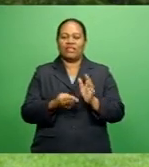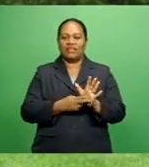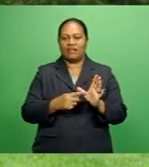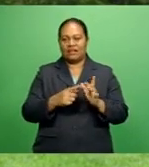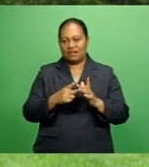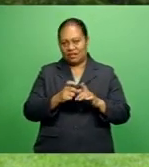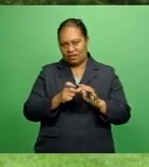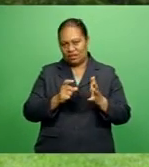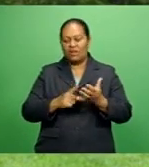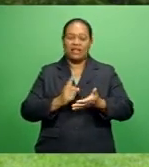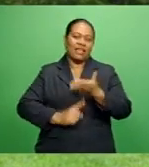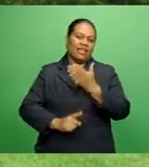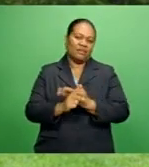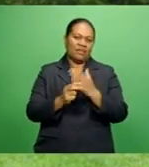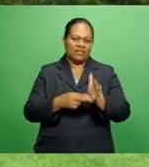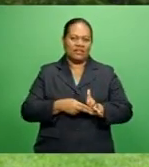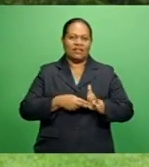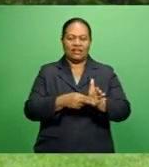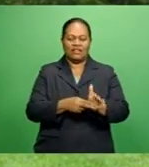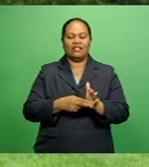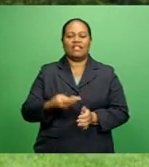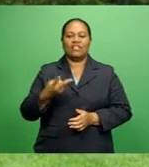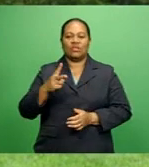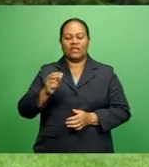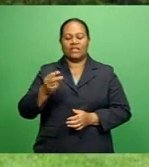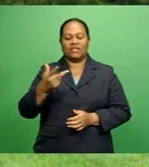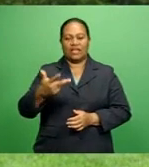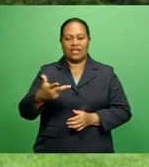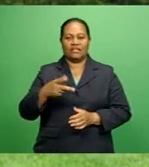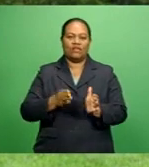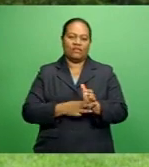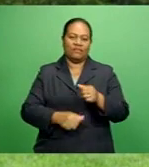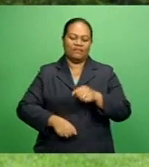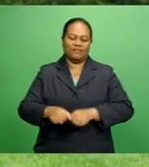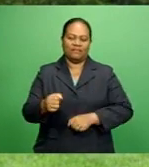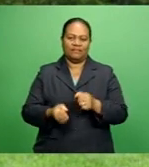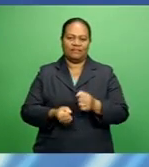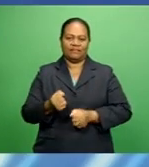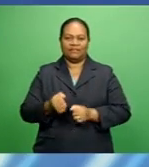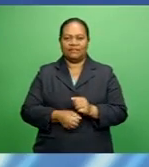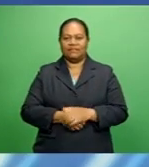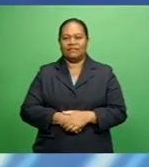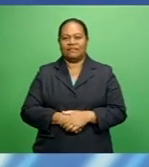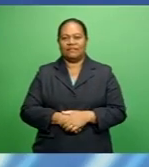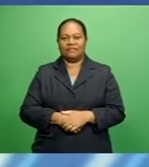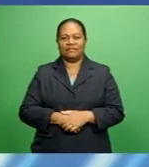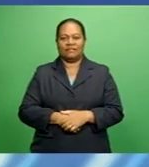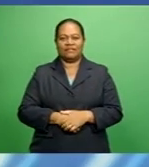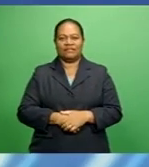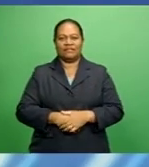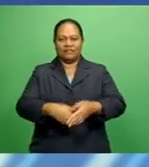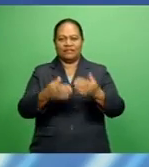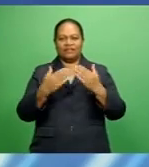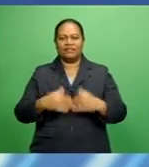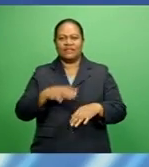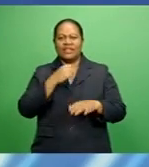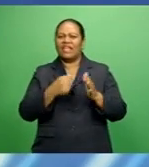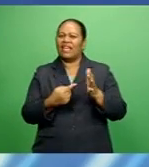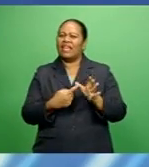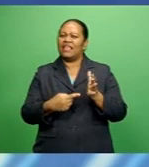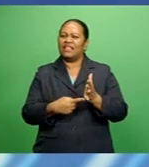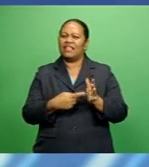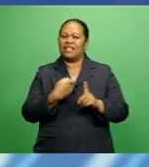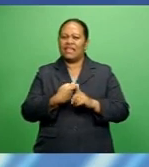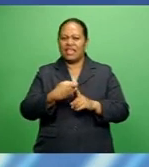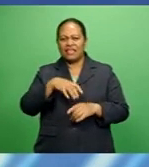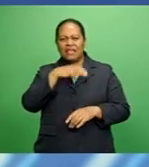place at Prince Charles Park on the 20th of March. Karleni Tavi, FBC Sports. Roy Krishna's ATK Mohan Bagan